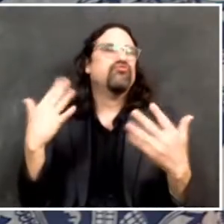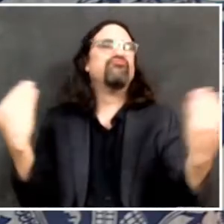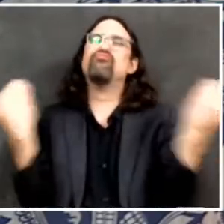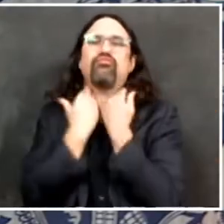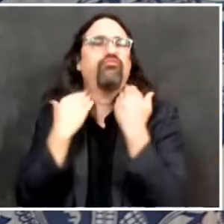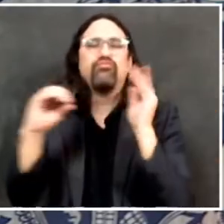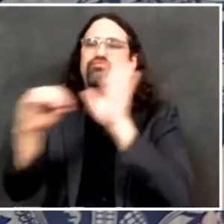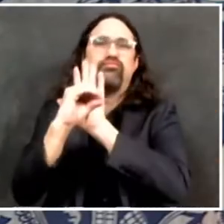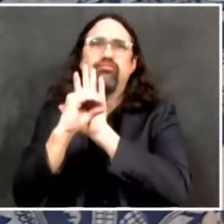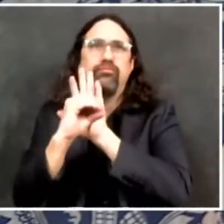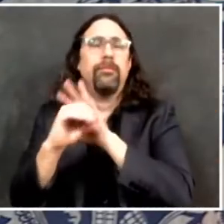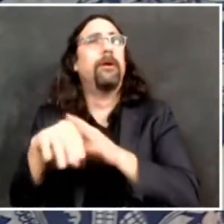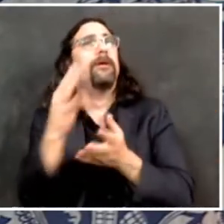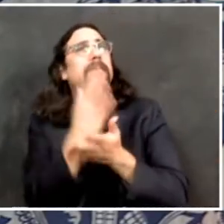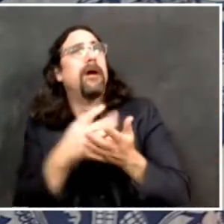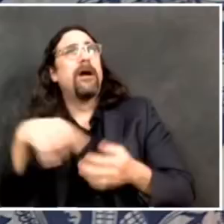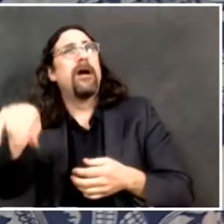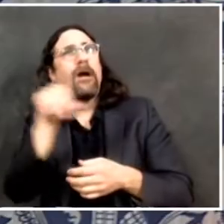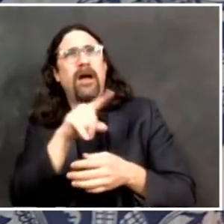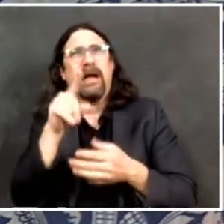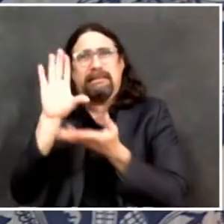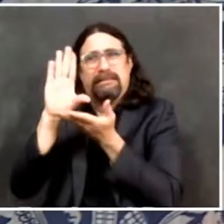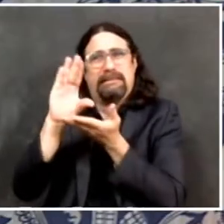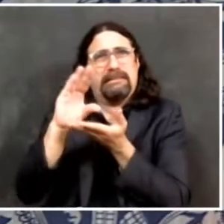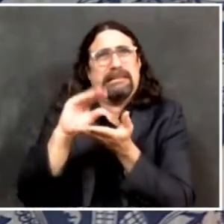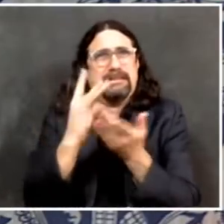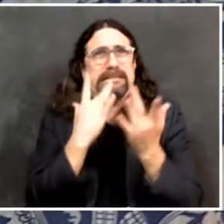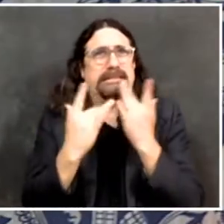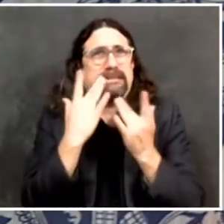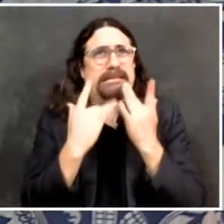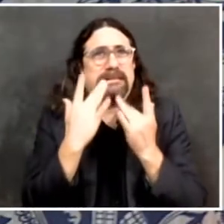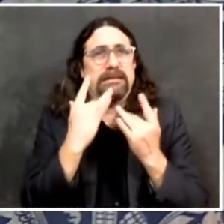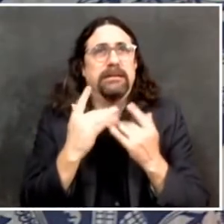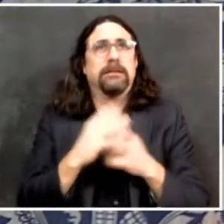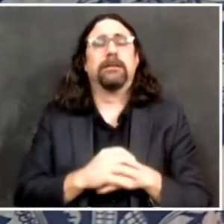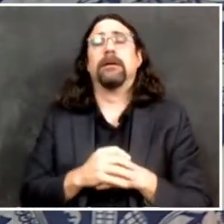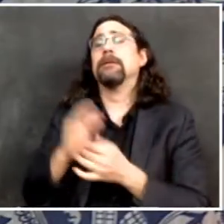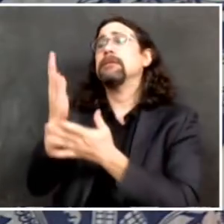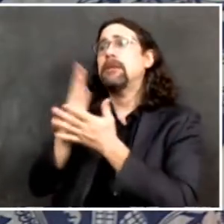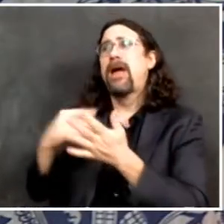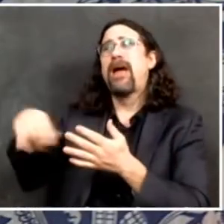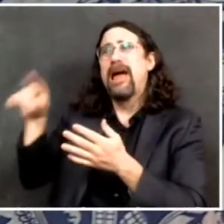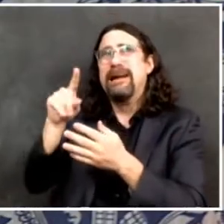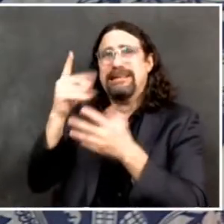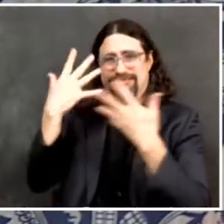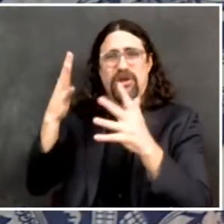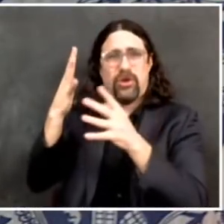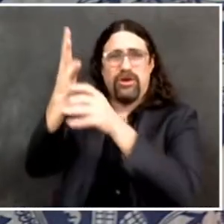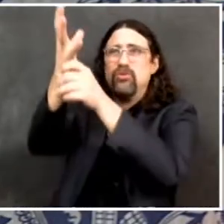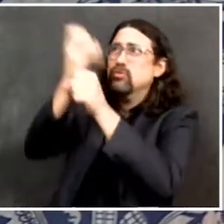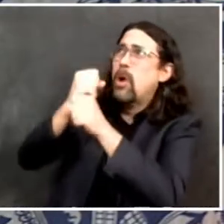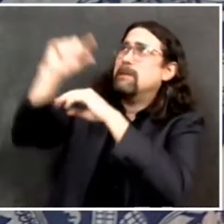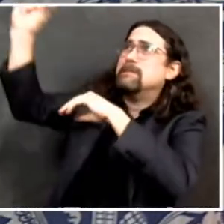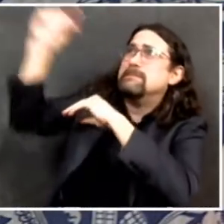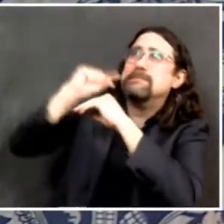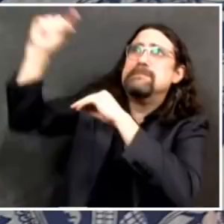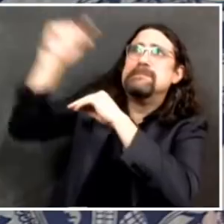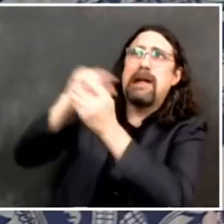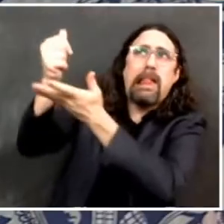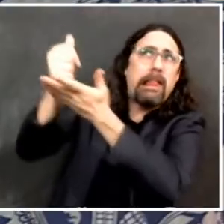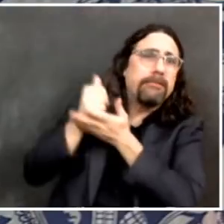all know it's not enough to sustain people. So for more and more New Yorkers, we're hearing this all the